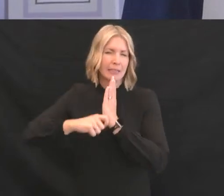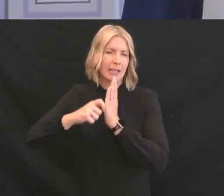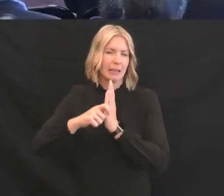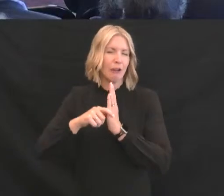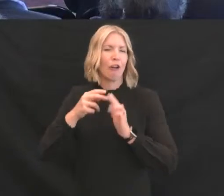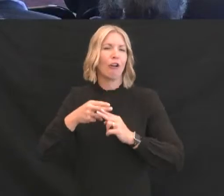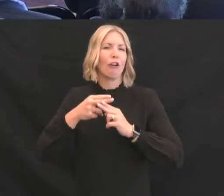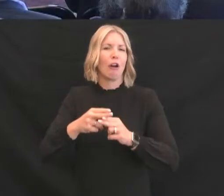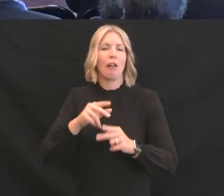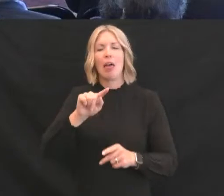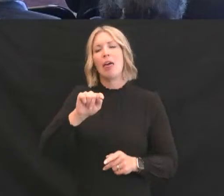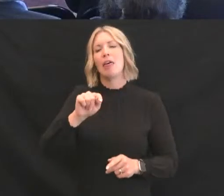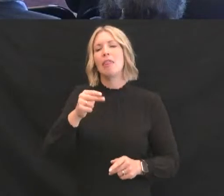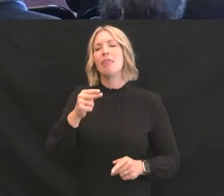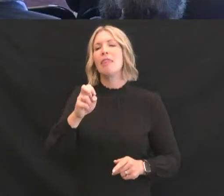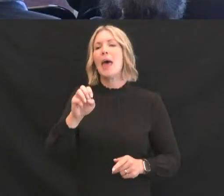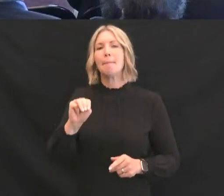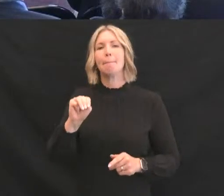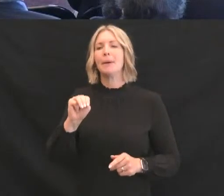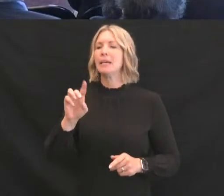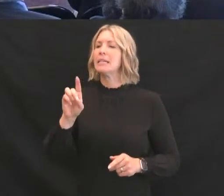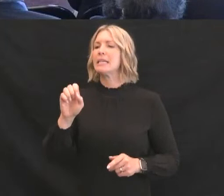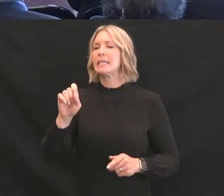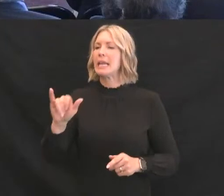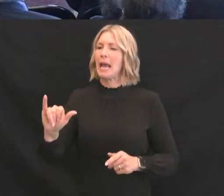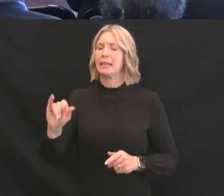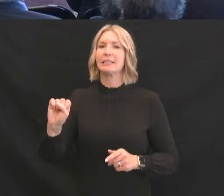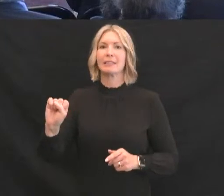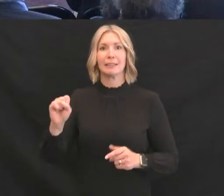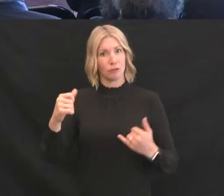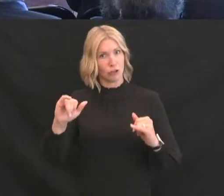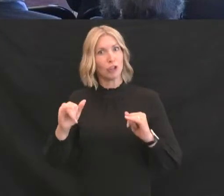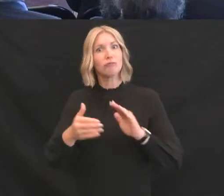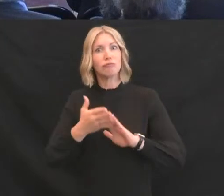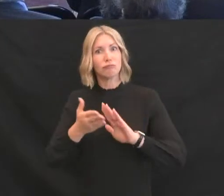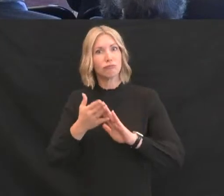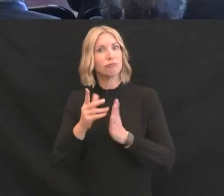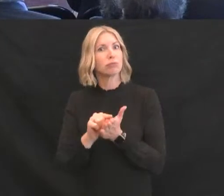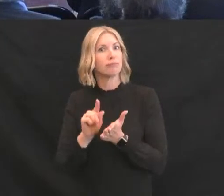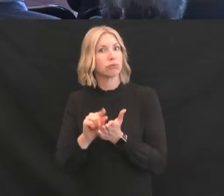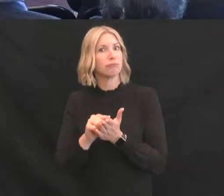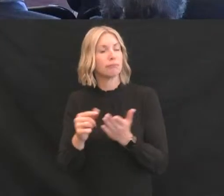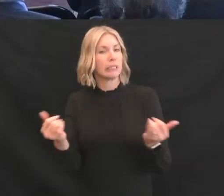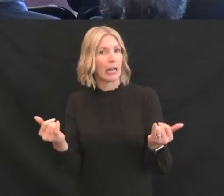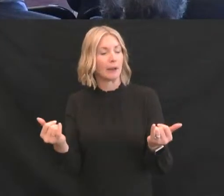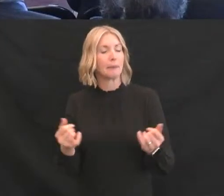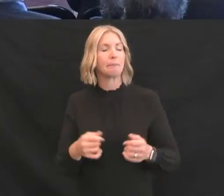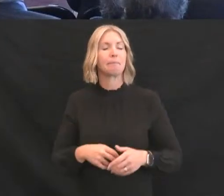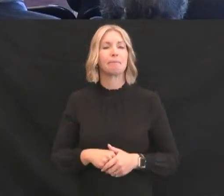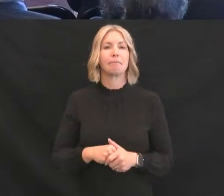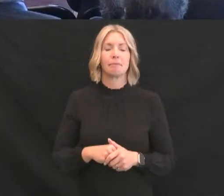today. His leadership and legacy continue in many cultural and heritage